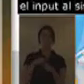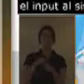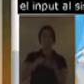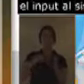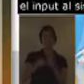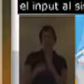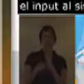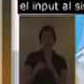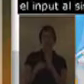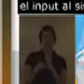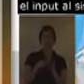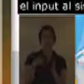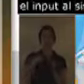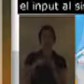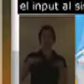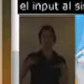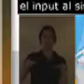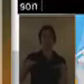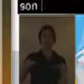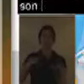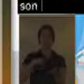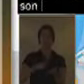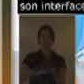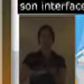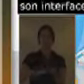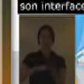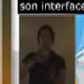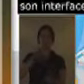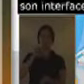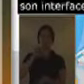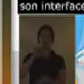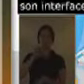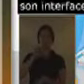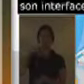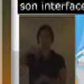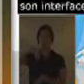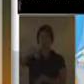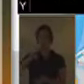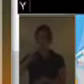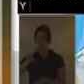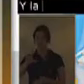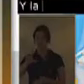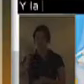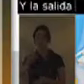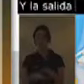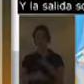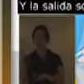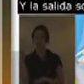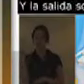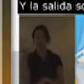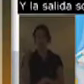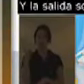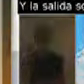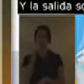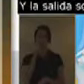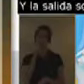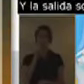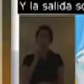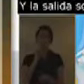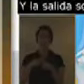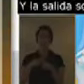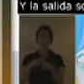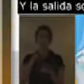the platform consists of UML inputs, and the outputs